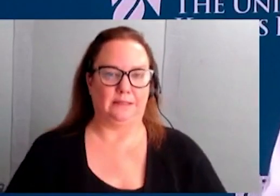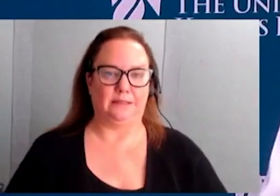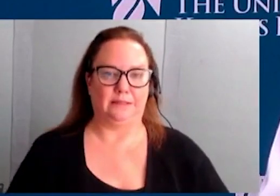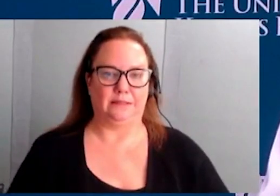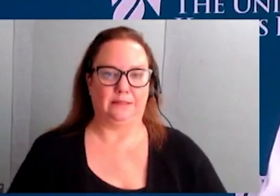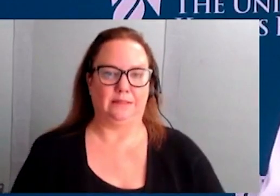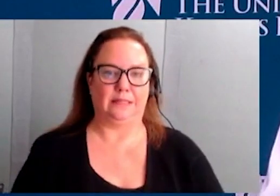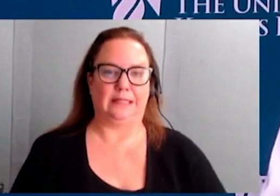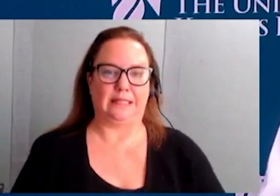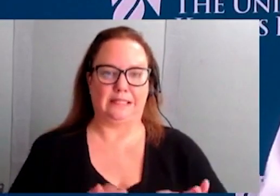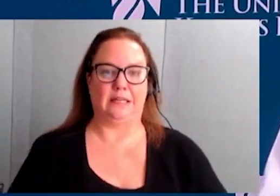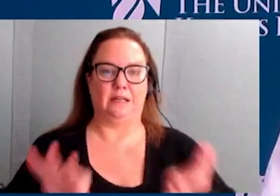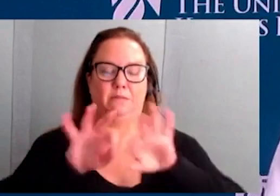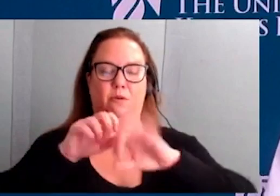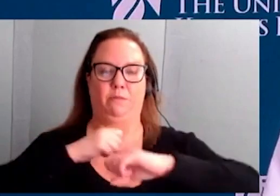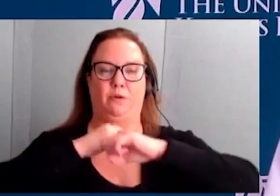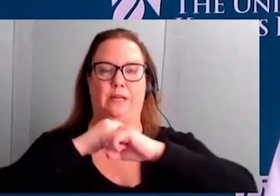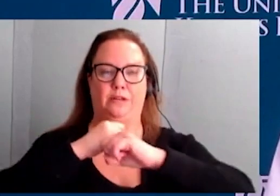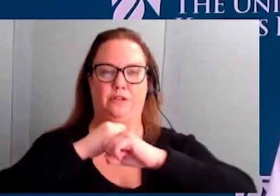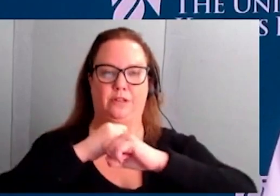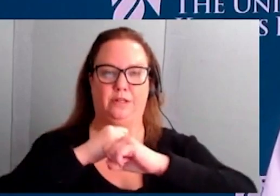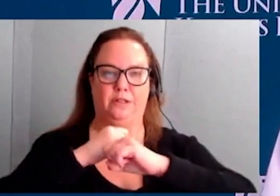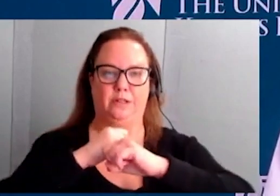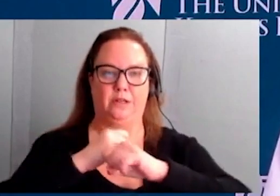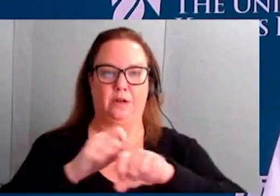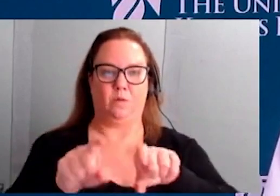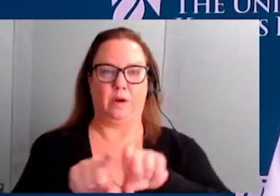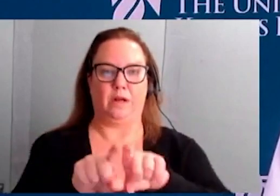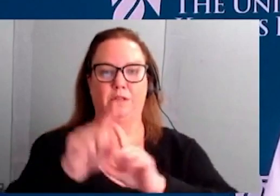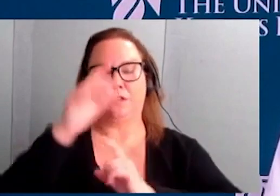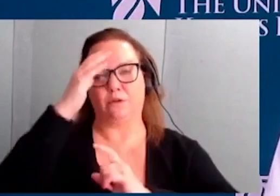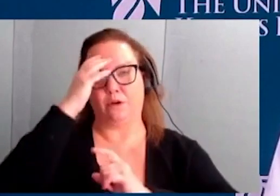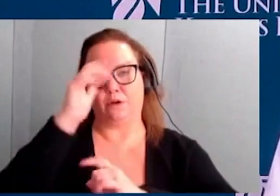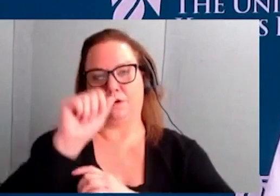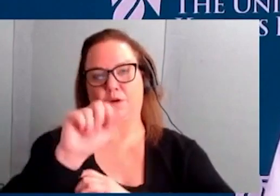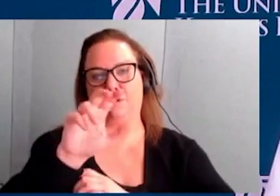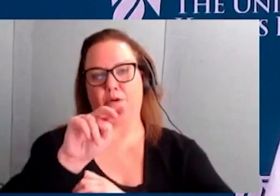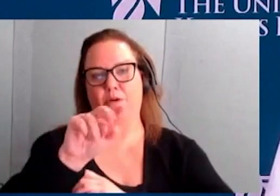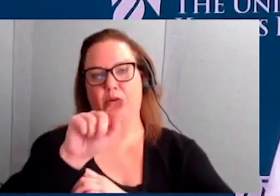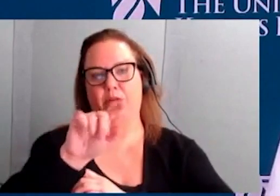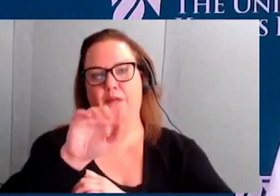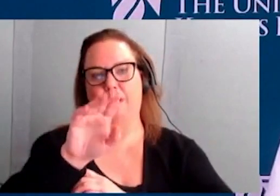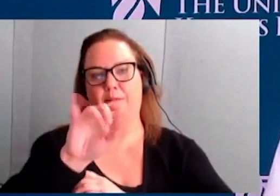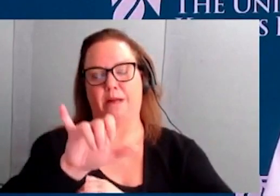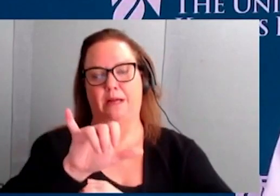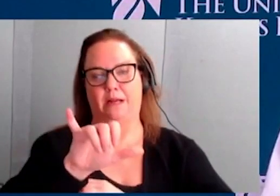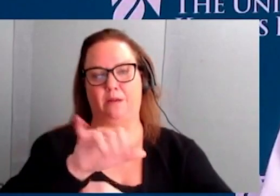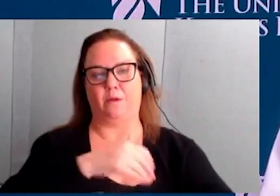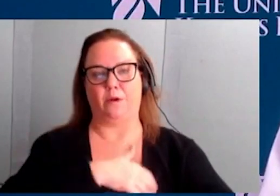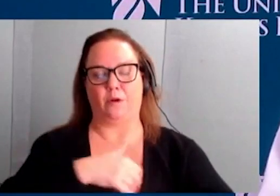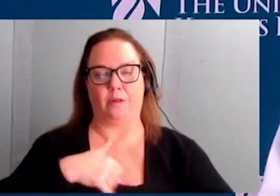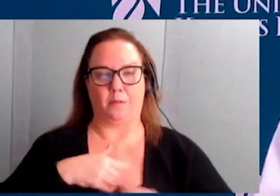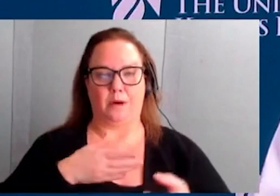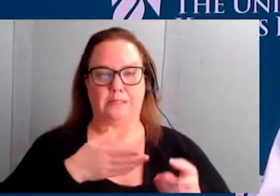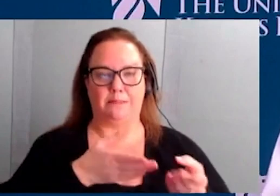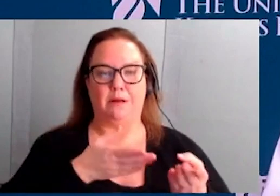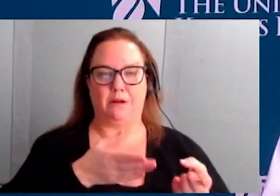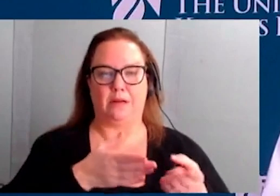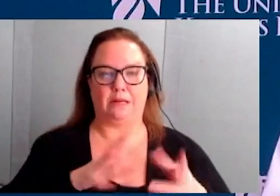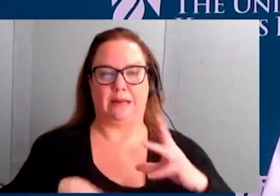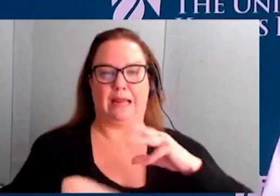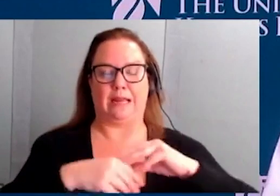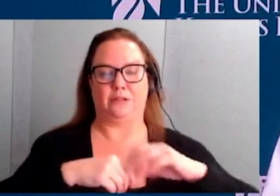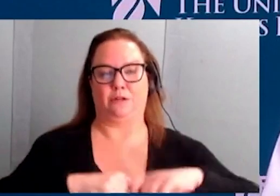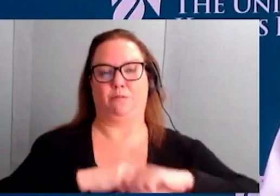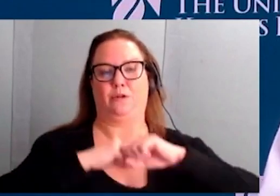important protection for them. We also know that the antibody will cross the breast milk and provide extra protection